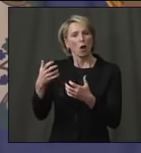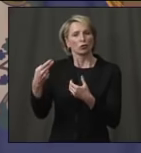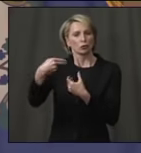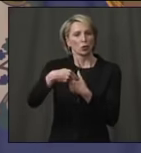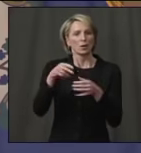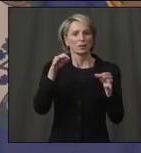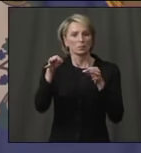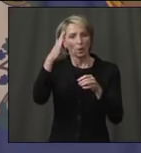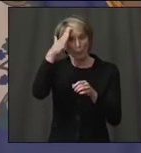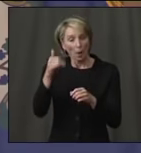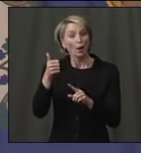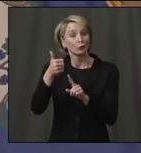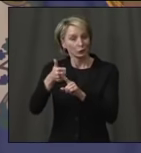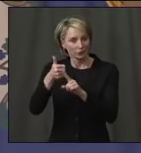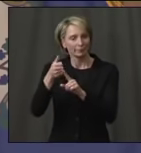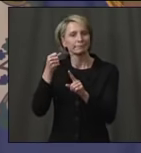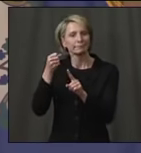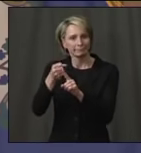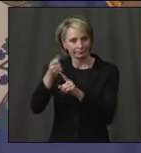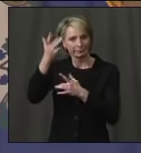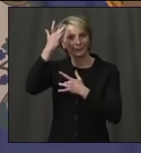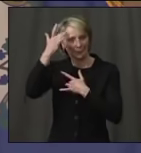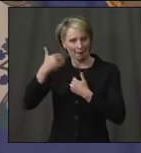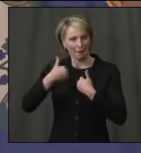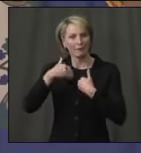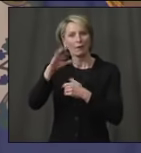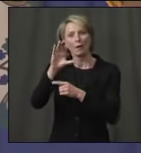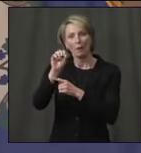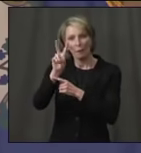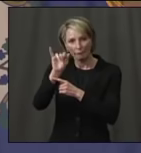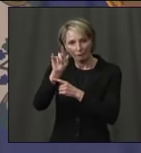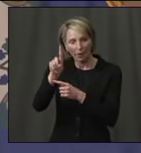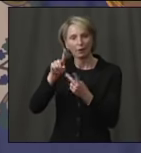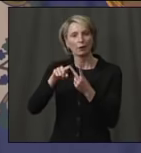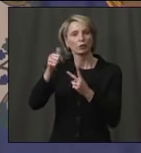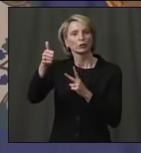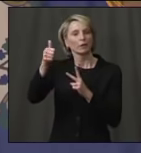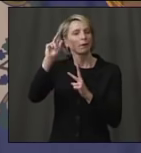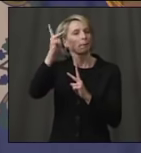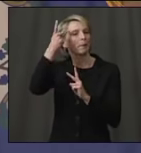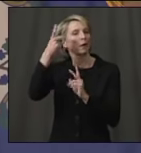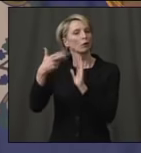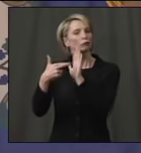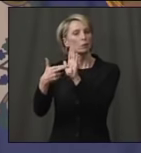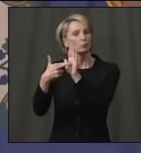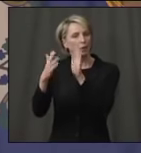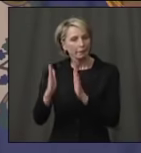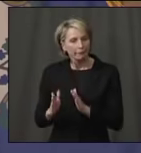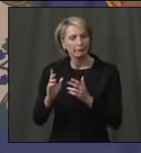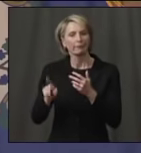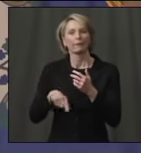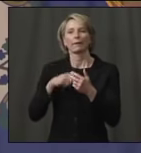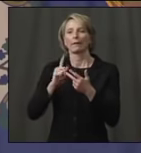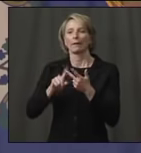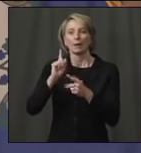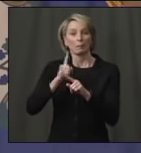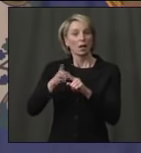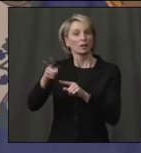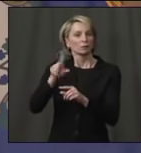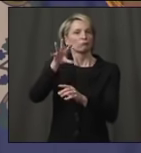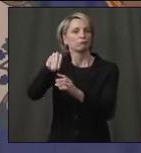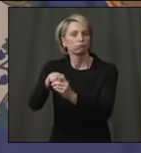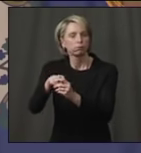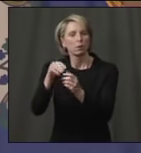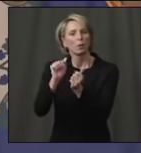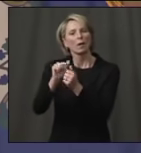was afflicted with COVID, and she runs the Chamber of Commerce. So if anybody had a pretty good perspective on balancing